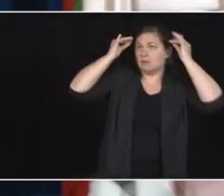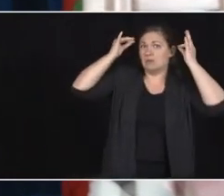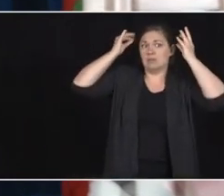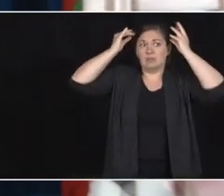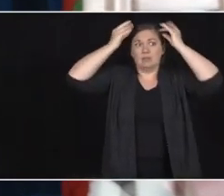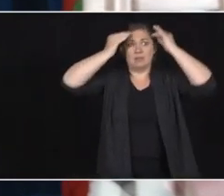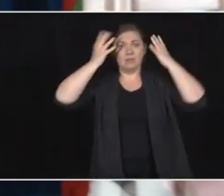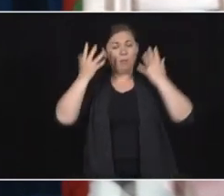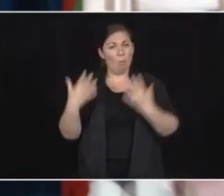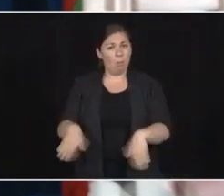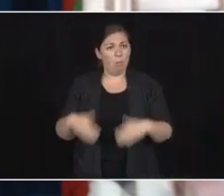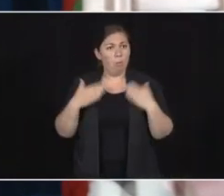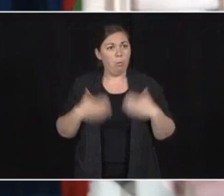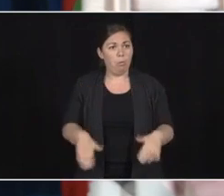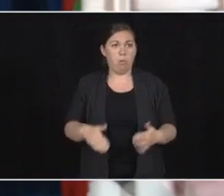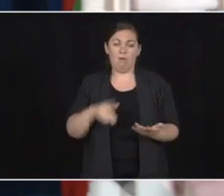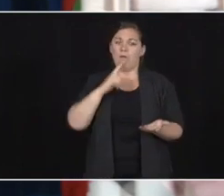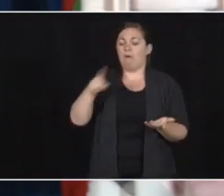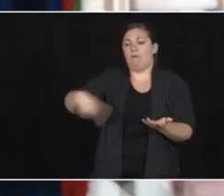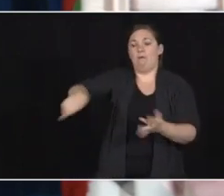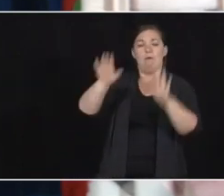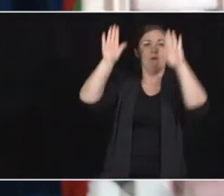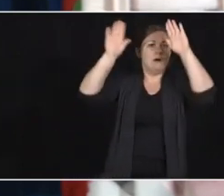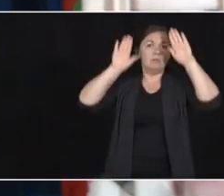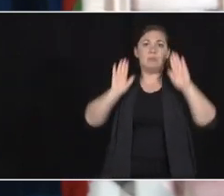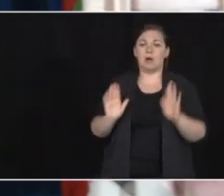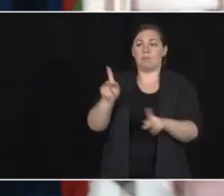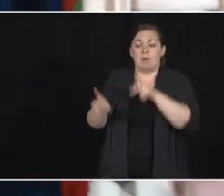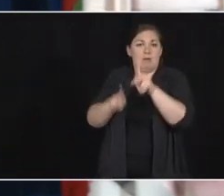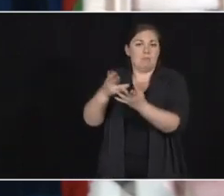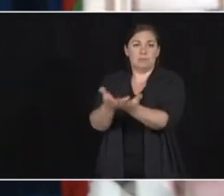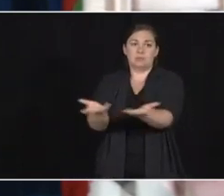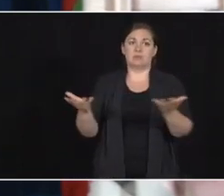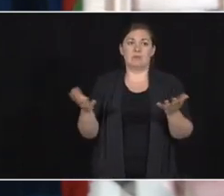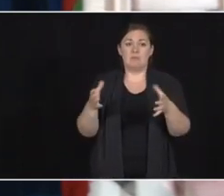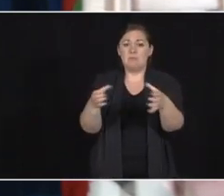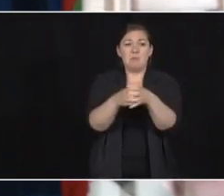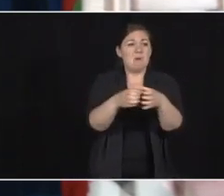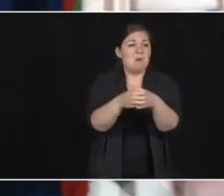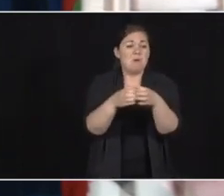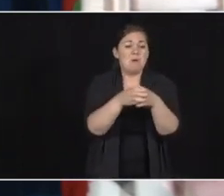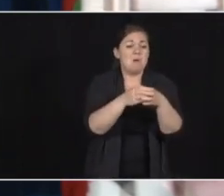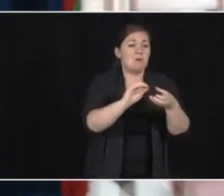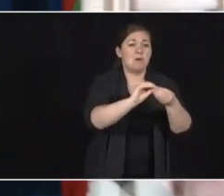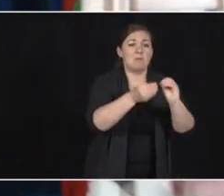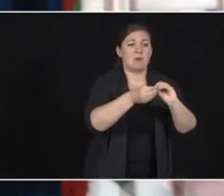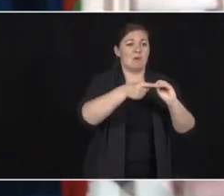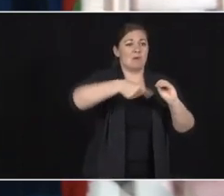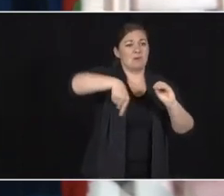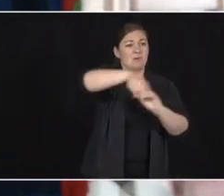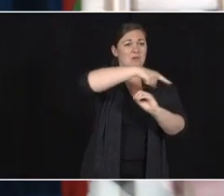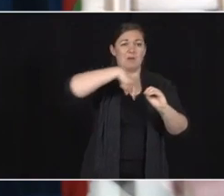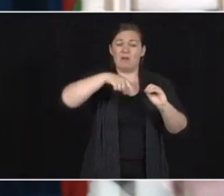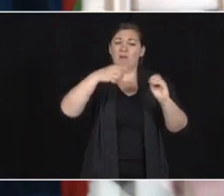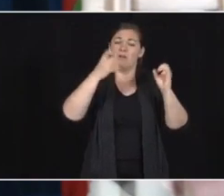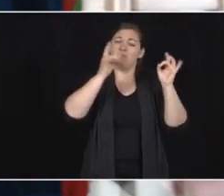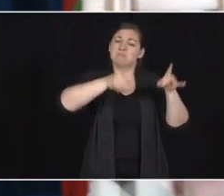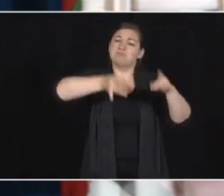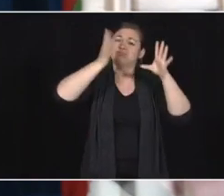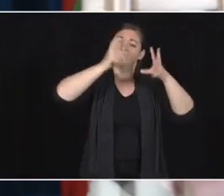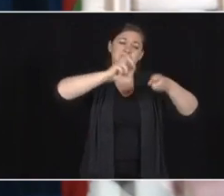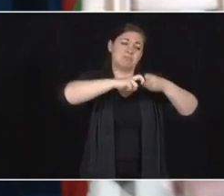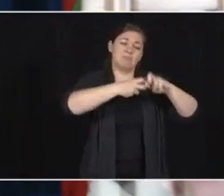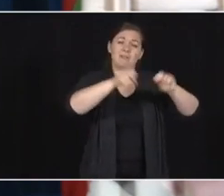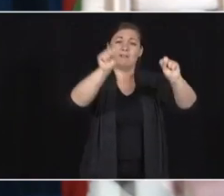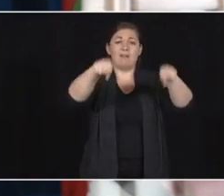As far as I'm concerned, they're incredible people. And just because a small percentage we had problems with, this